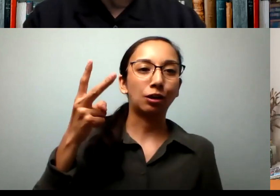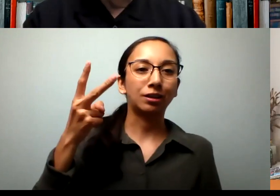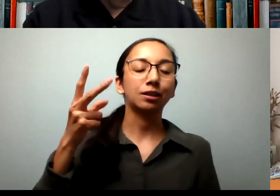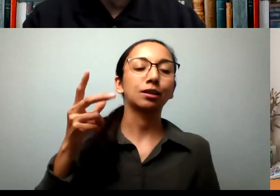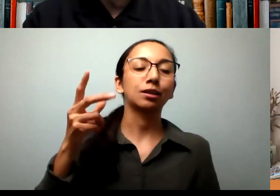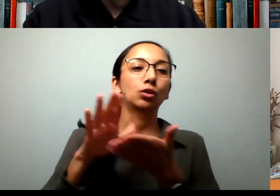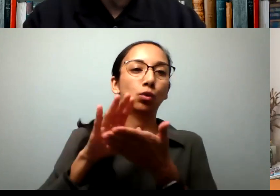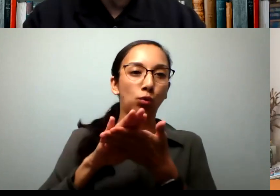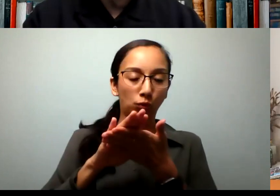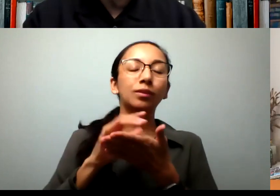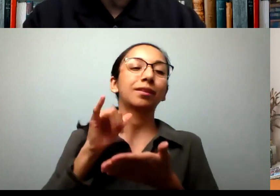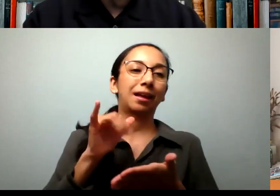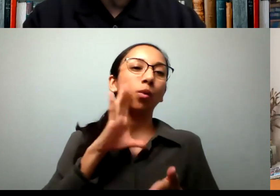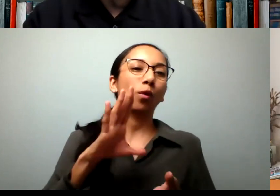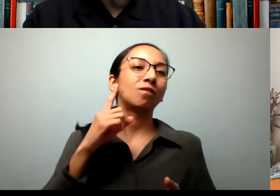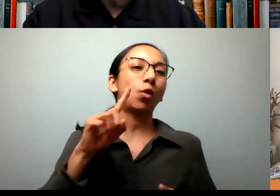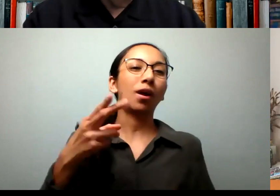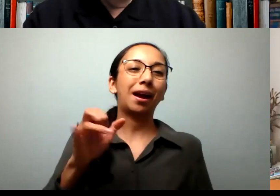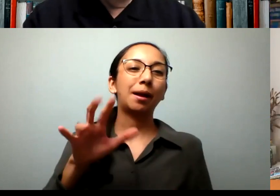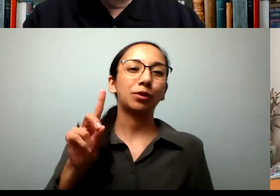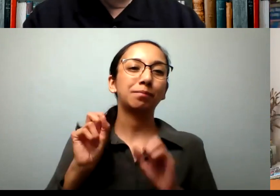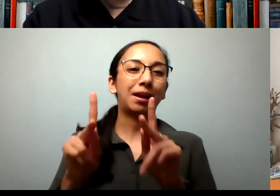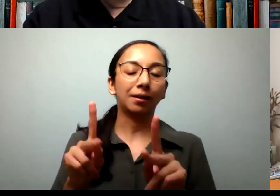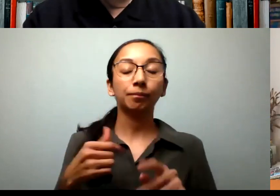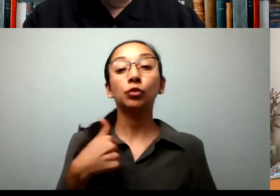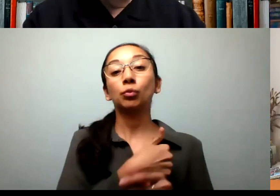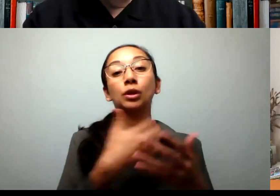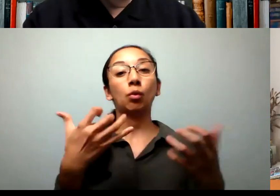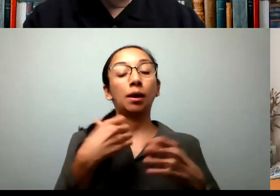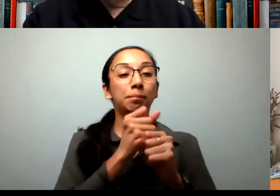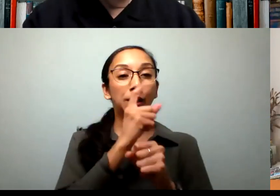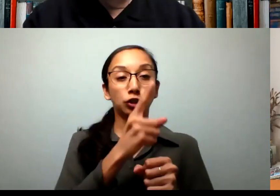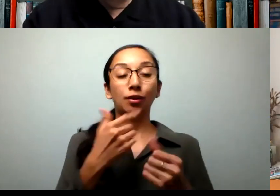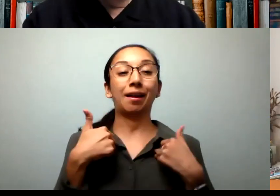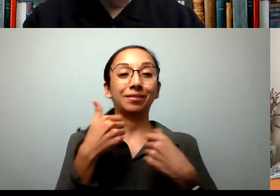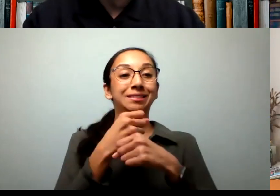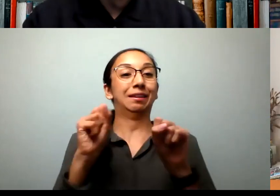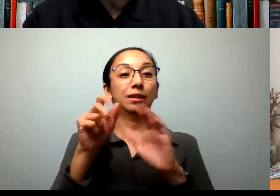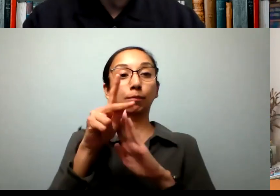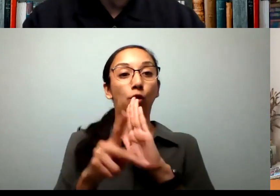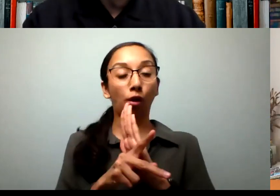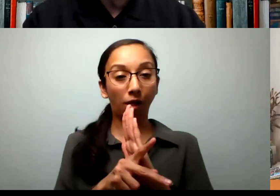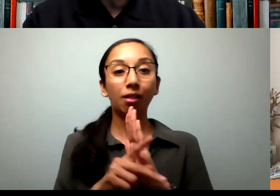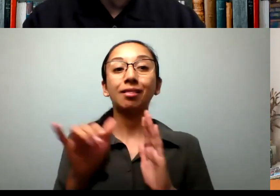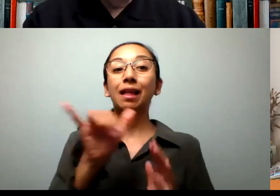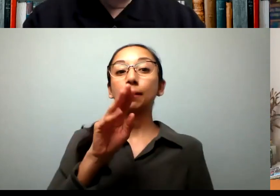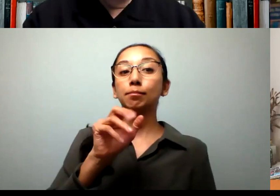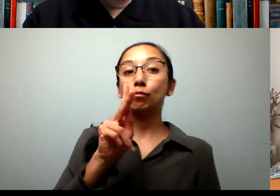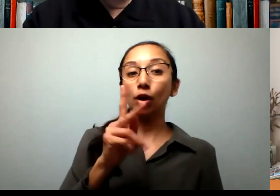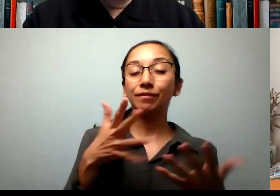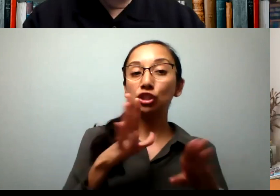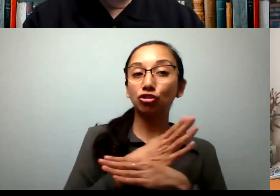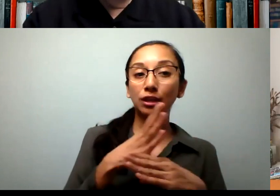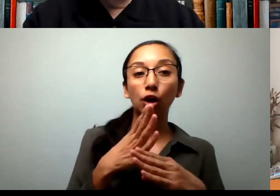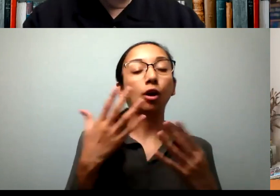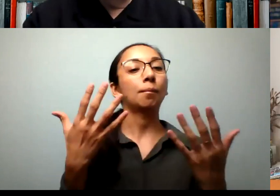going to be in hybrid return. We're also going to plan on ensuring that we have those safety protocols. I think everything that Mark had shared, and ensuring that we have all the